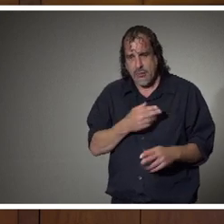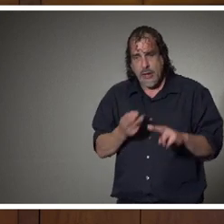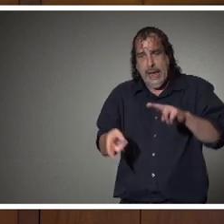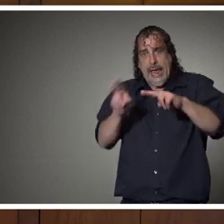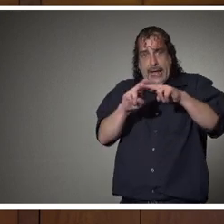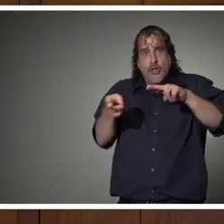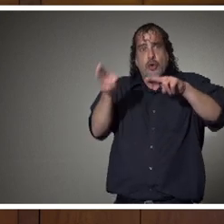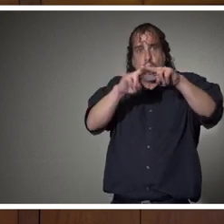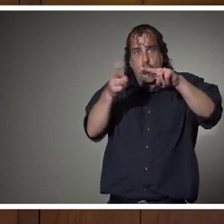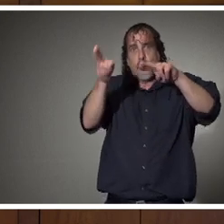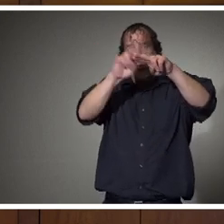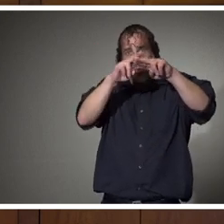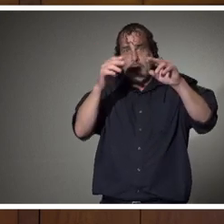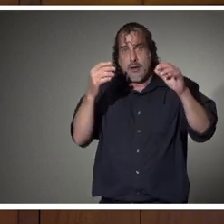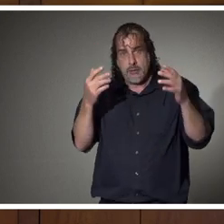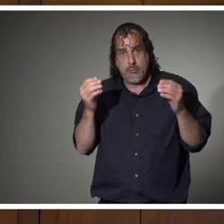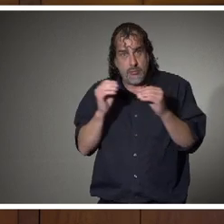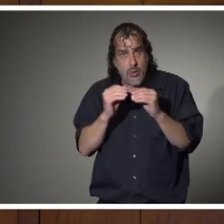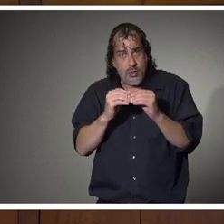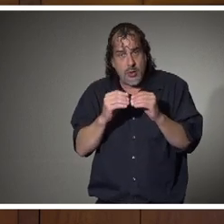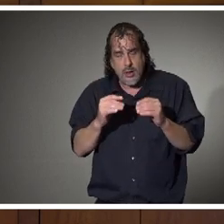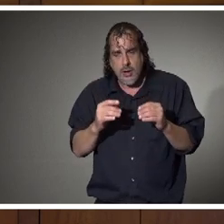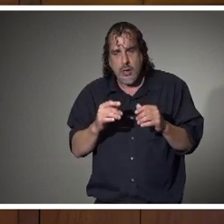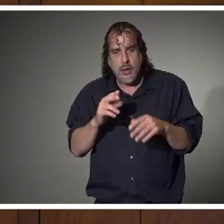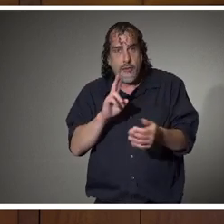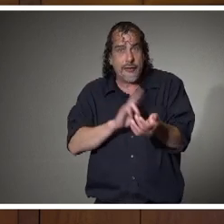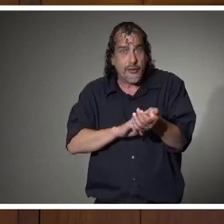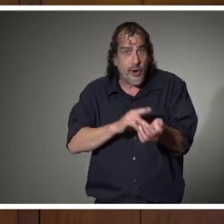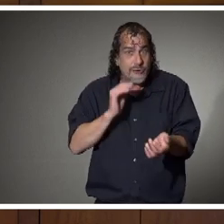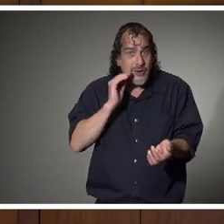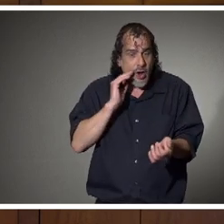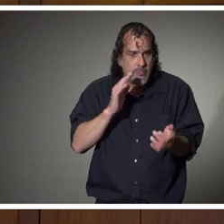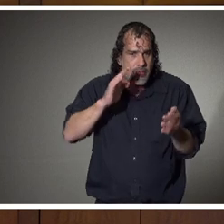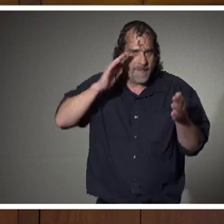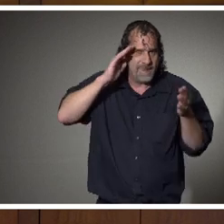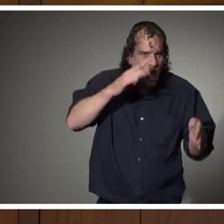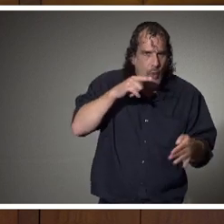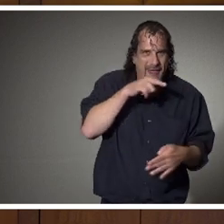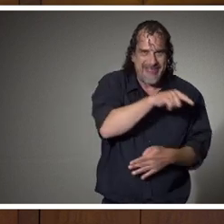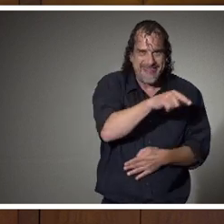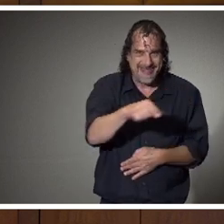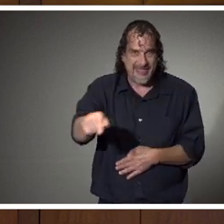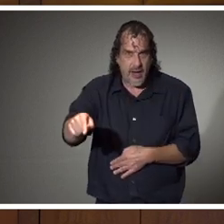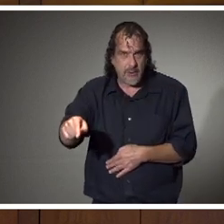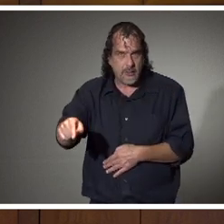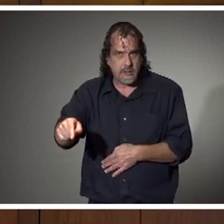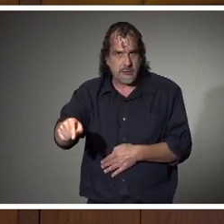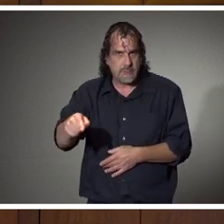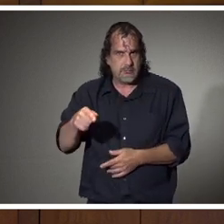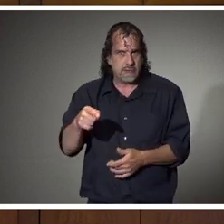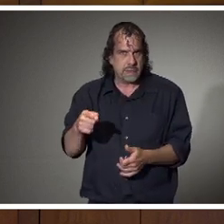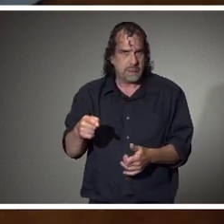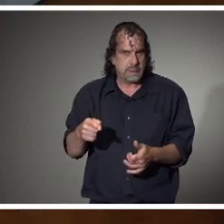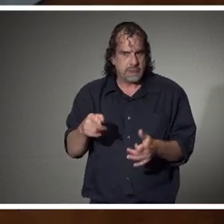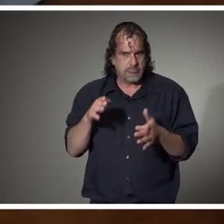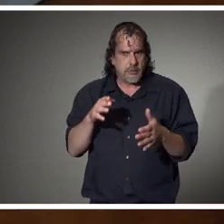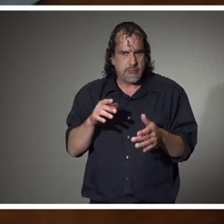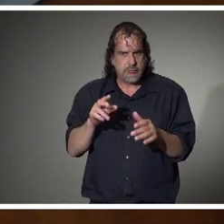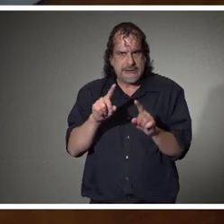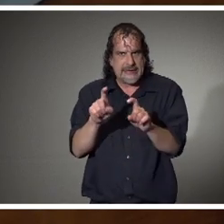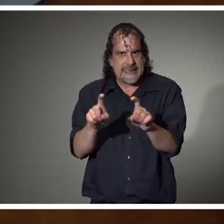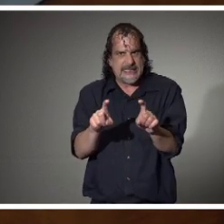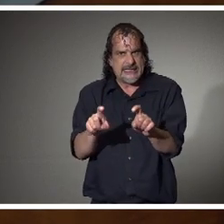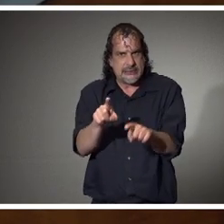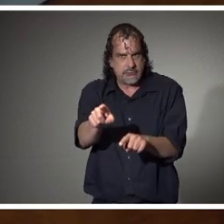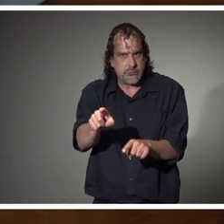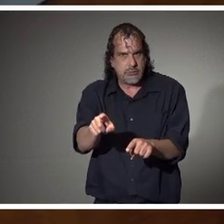our focus on those long-term care facilities is exactly the right place to be focused. Obviously, they're some